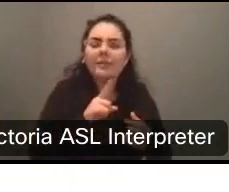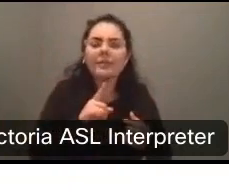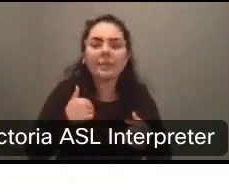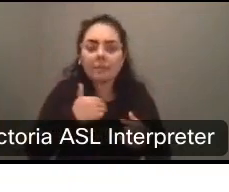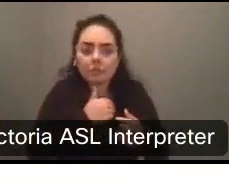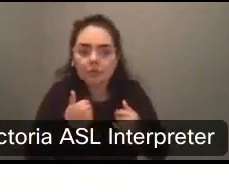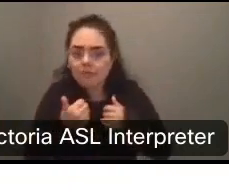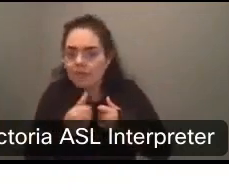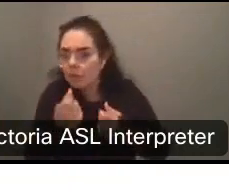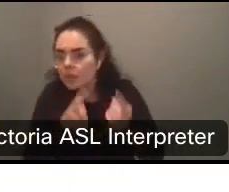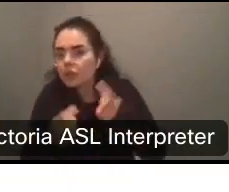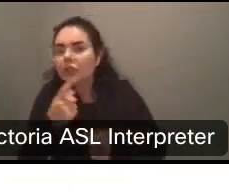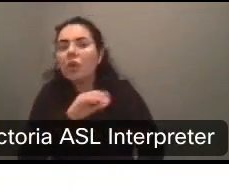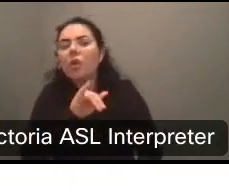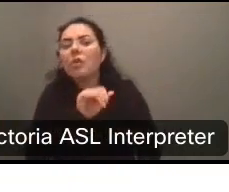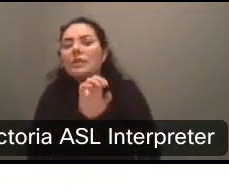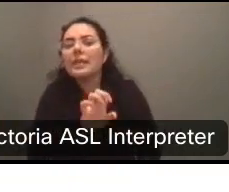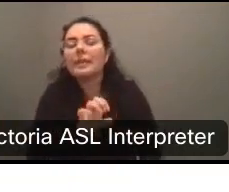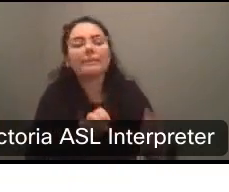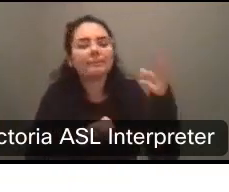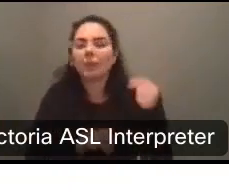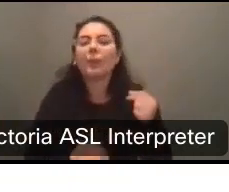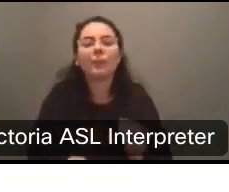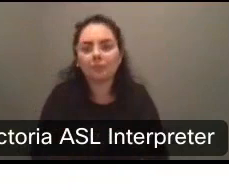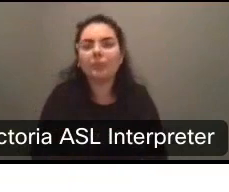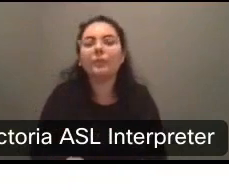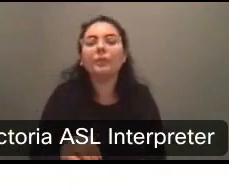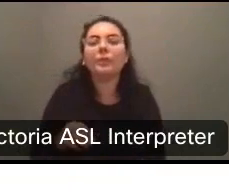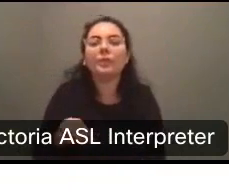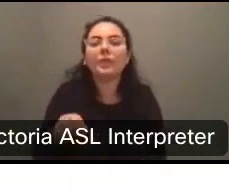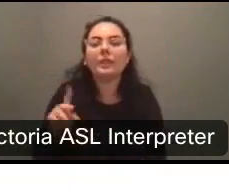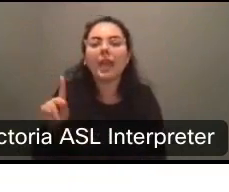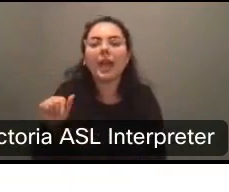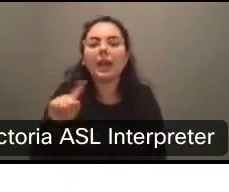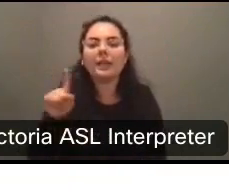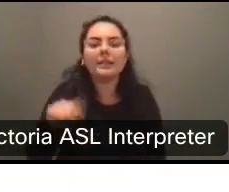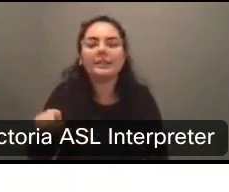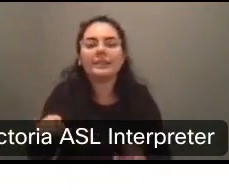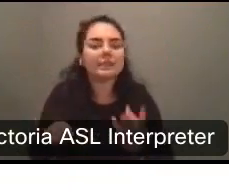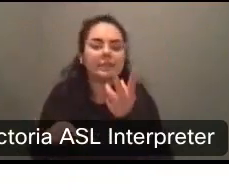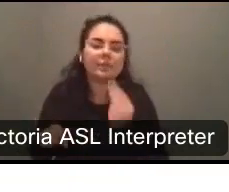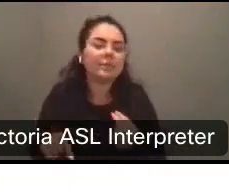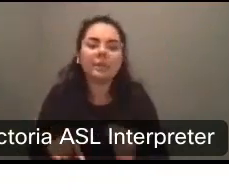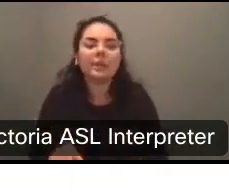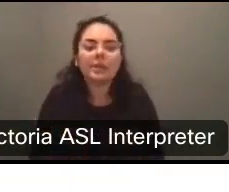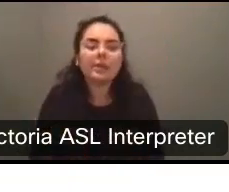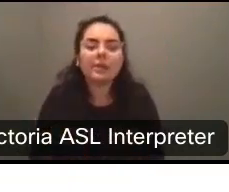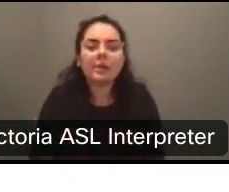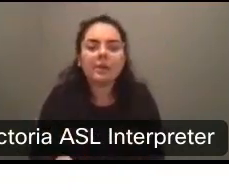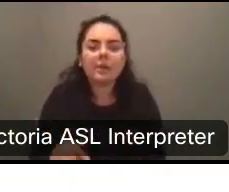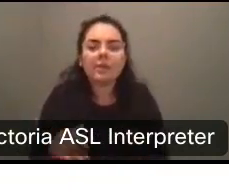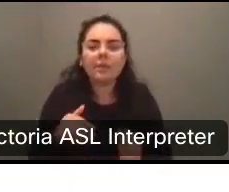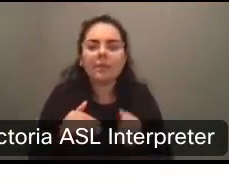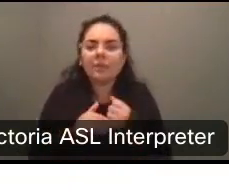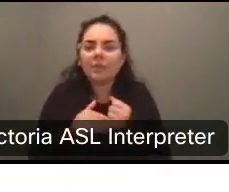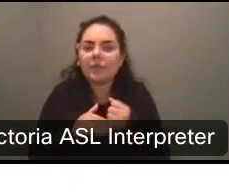questions. Jose, any questions? No, no questions. Dr. Katz? No questions, thank you. Dr. Bolden, I